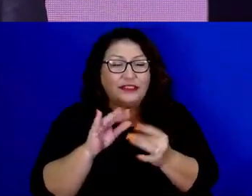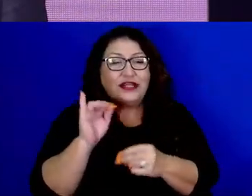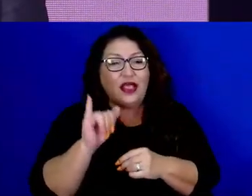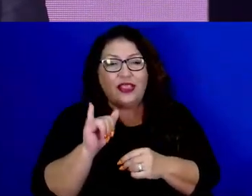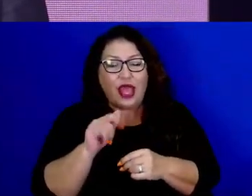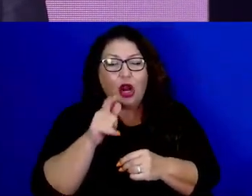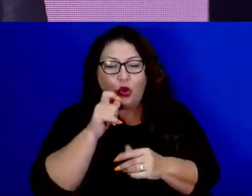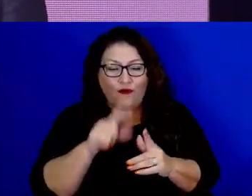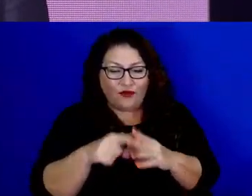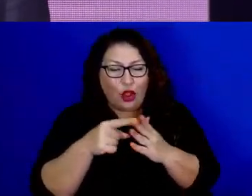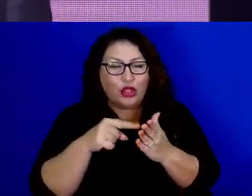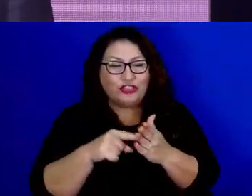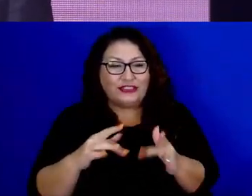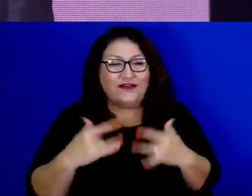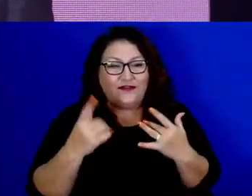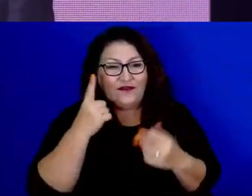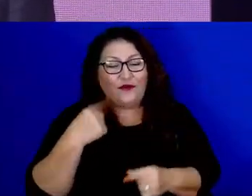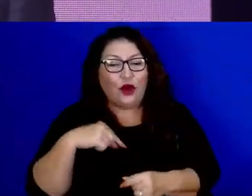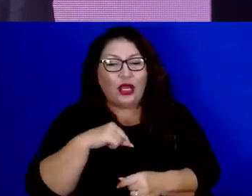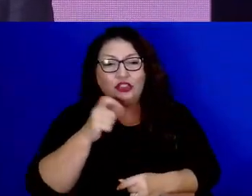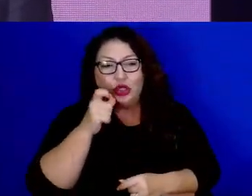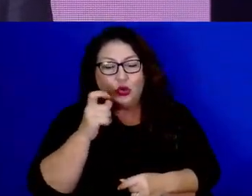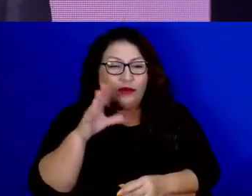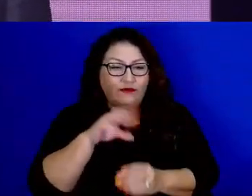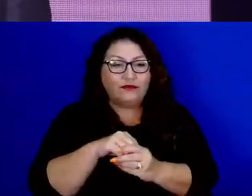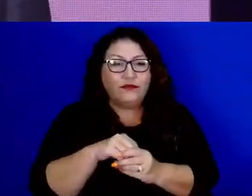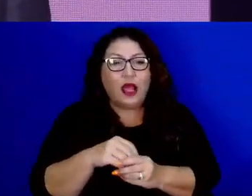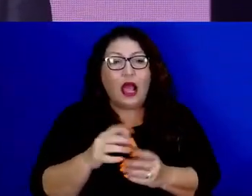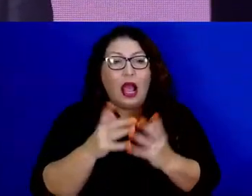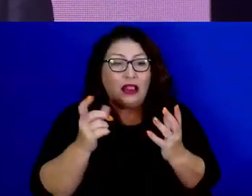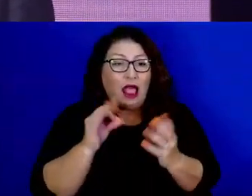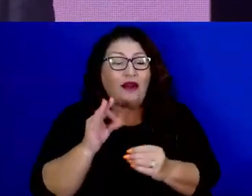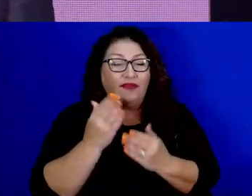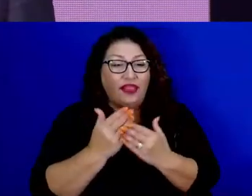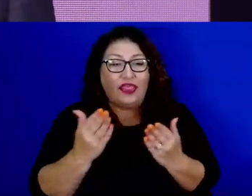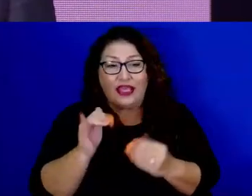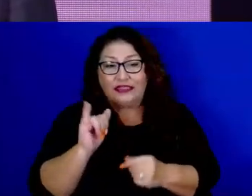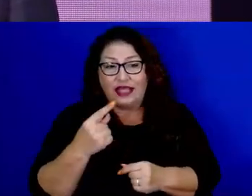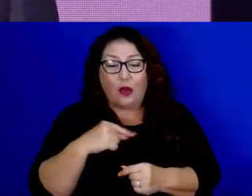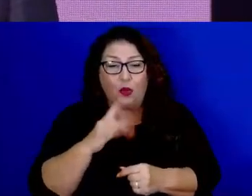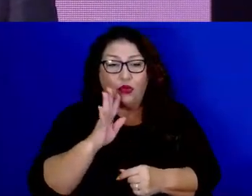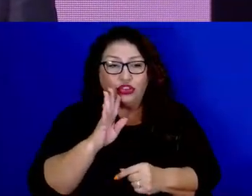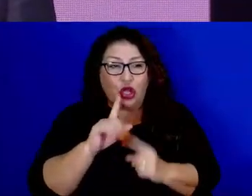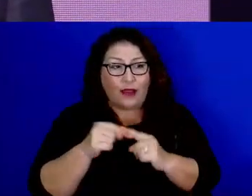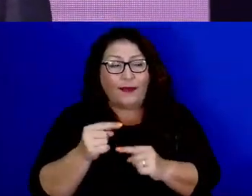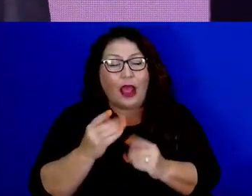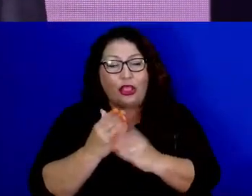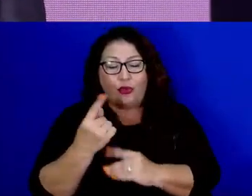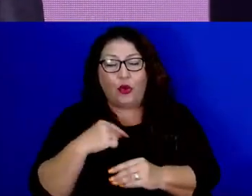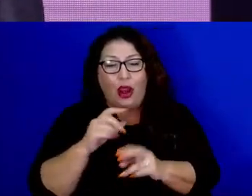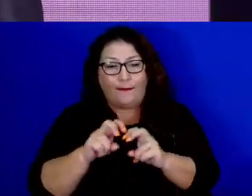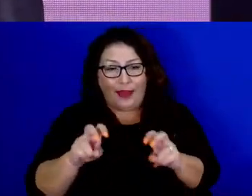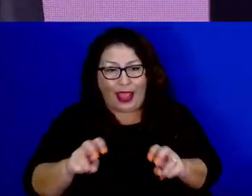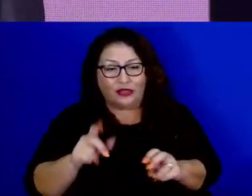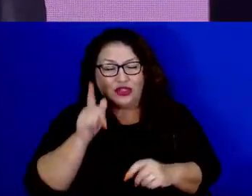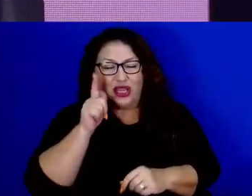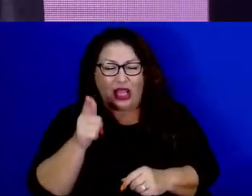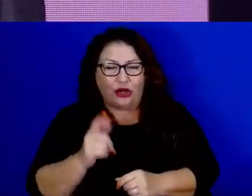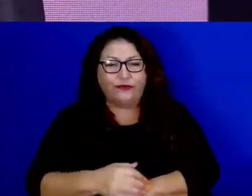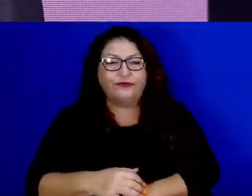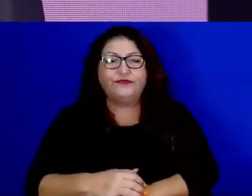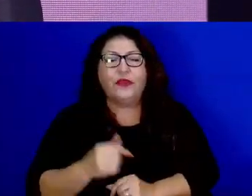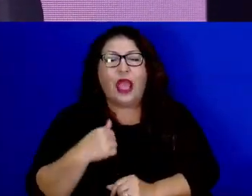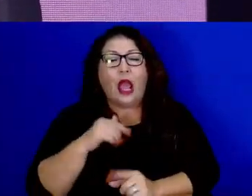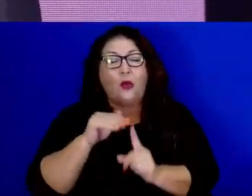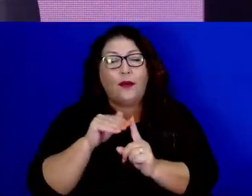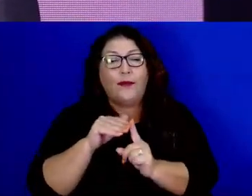for us, who've come in with a lot of the things that we're going to talk about through our panels later on. I remind you that if you're talking